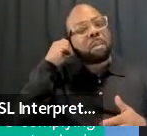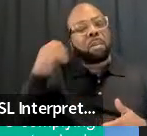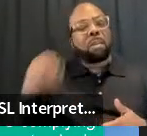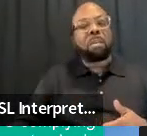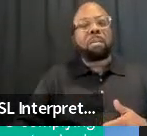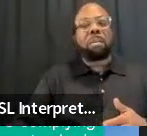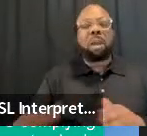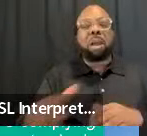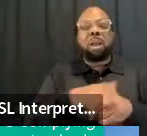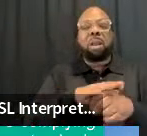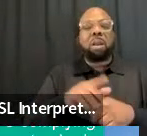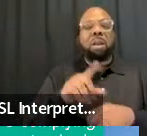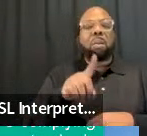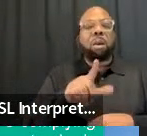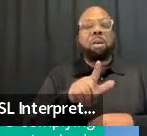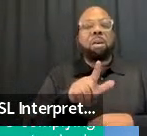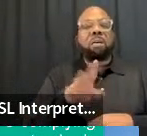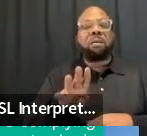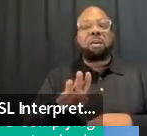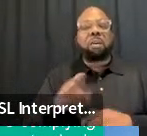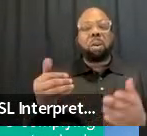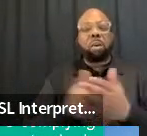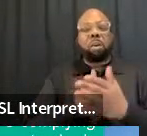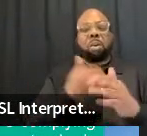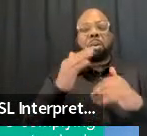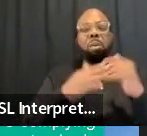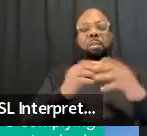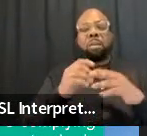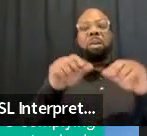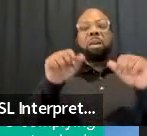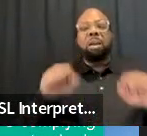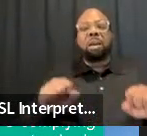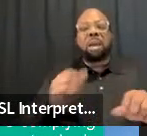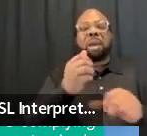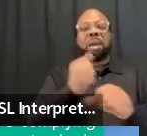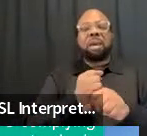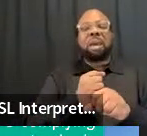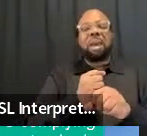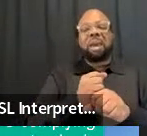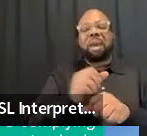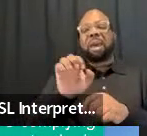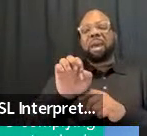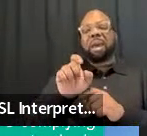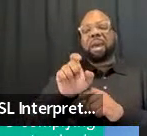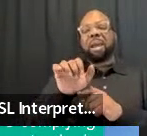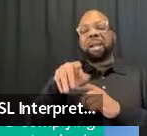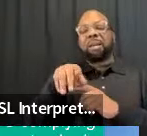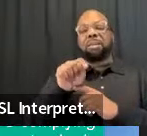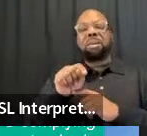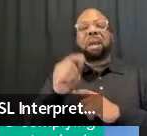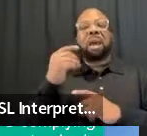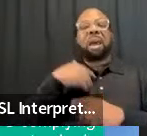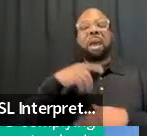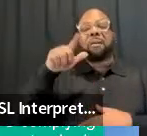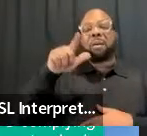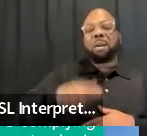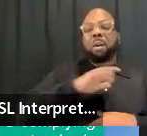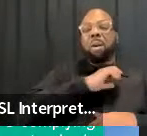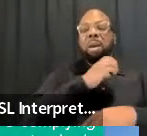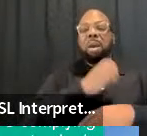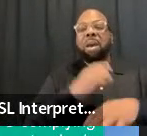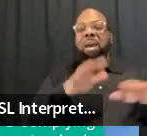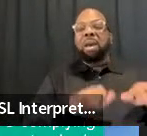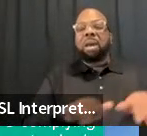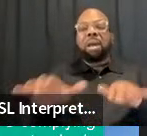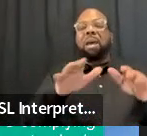154, these new buildings would be eligible for the exemption if they design to ultra low energy standards that aren't currently part